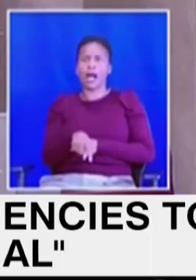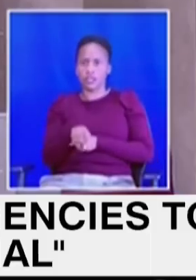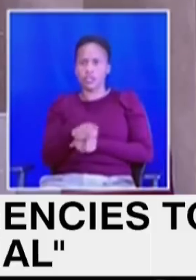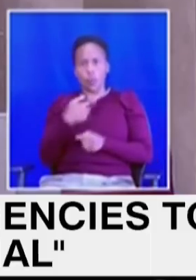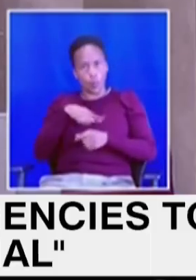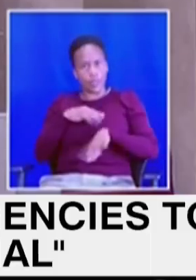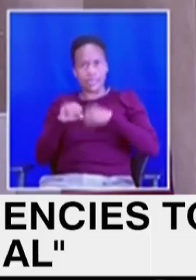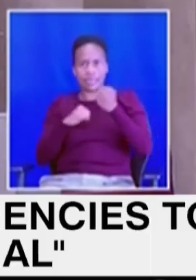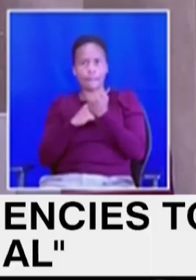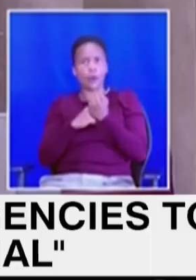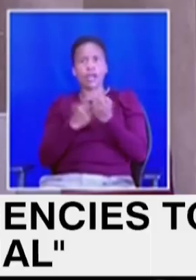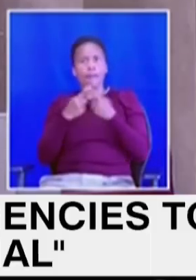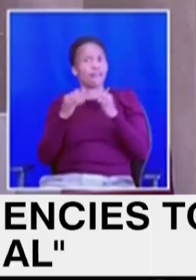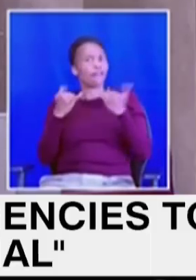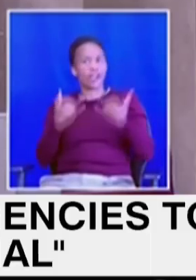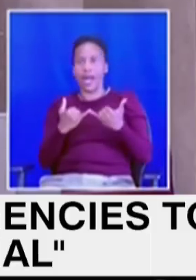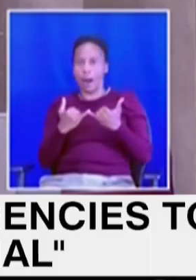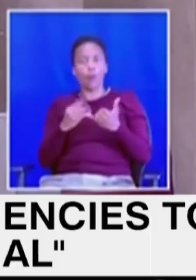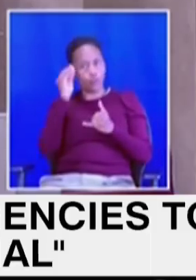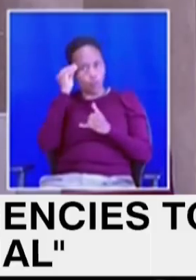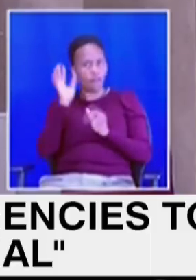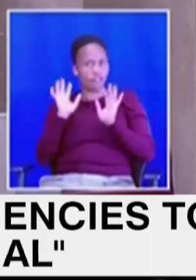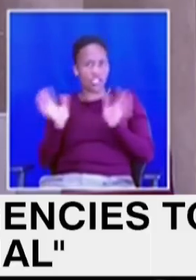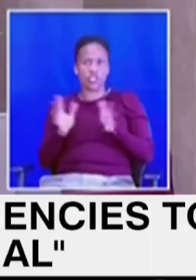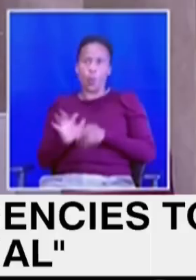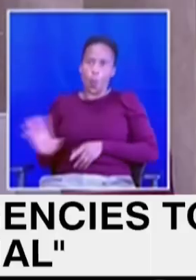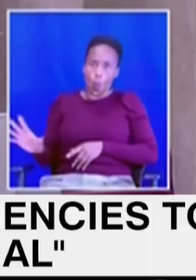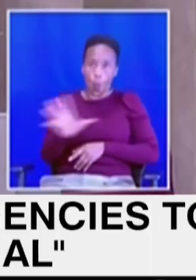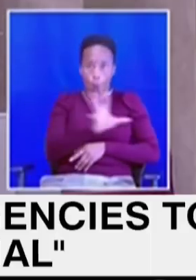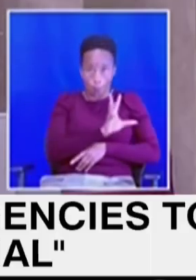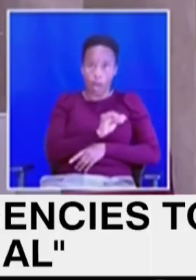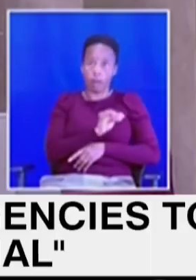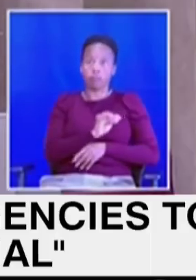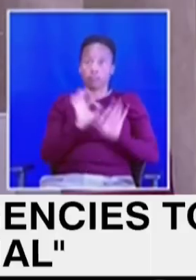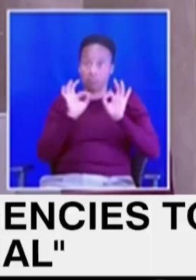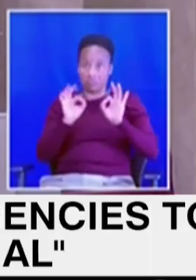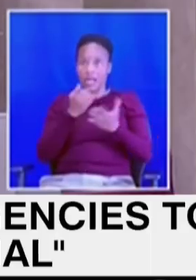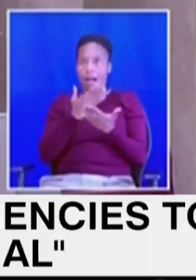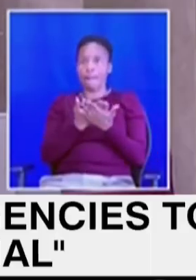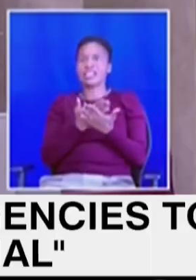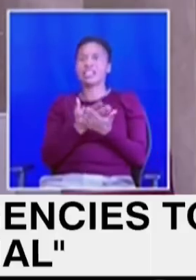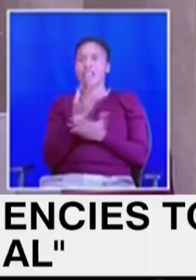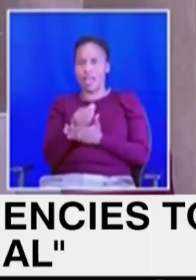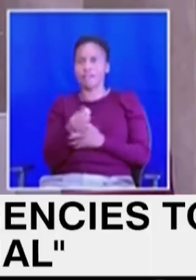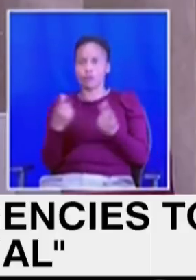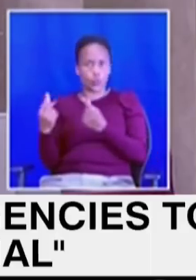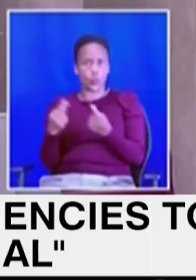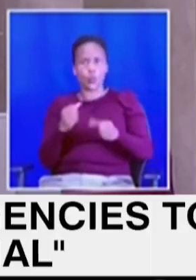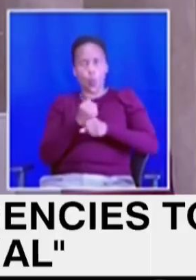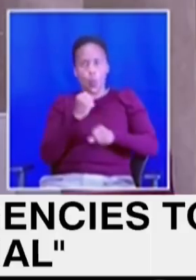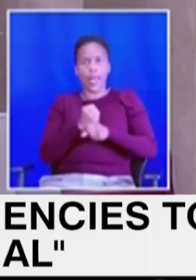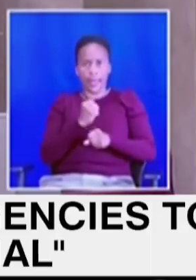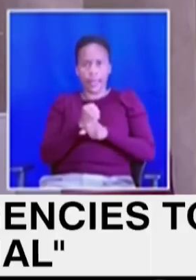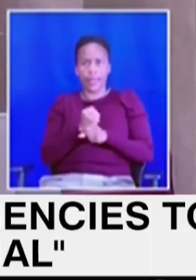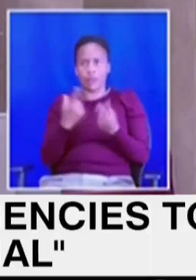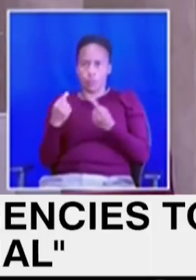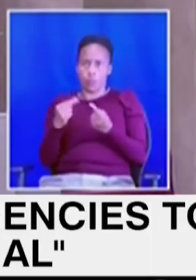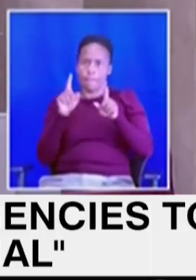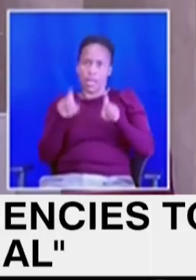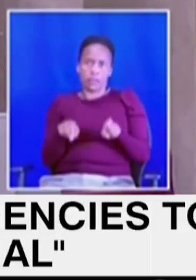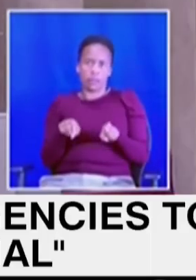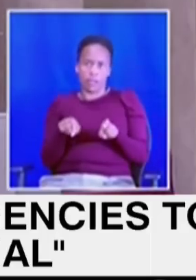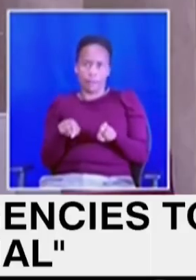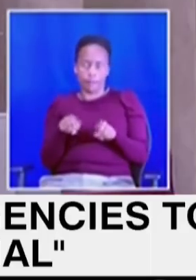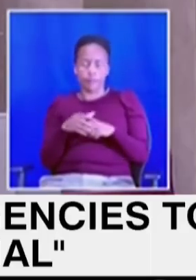But at the moment, I know that all of them do have capacity to do the work that they are